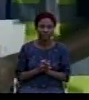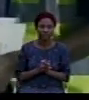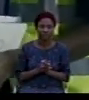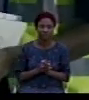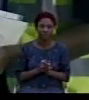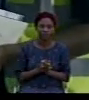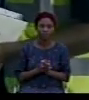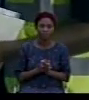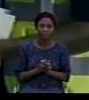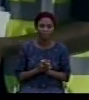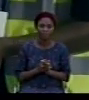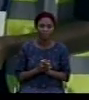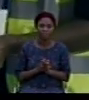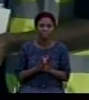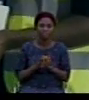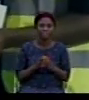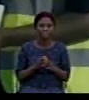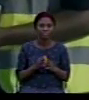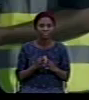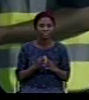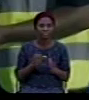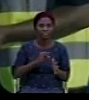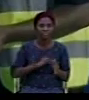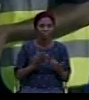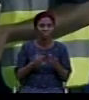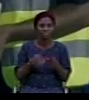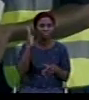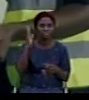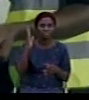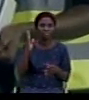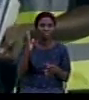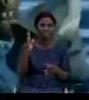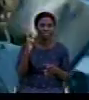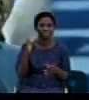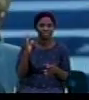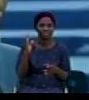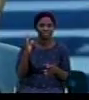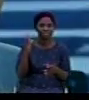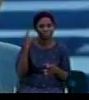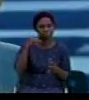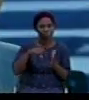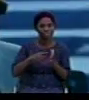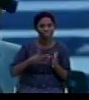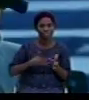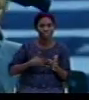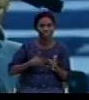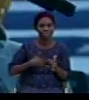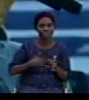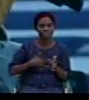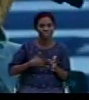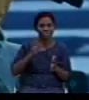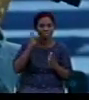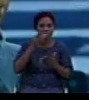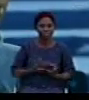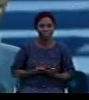District. I want to testify for this, my daughter, Miracle.